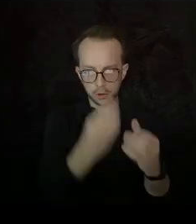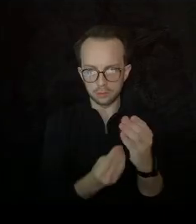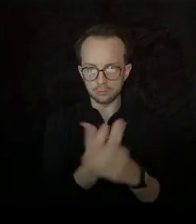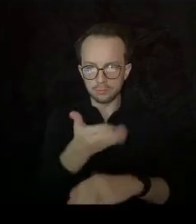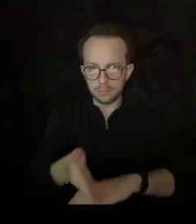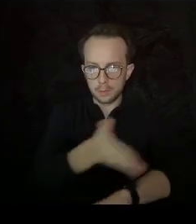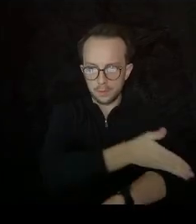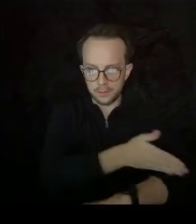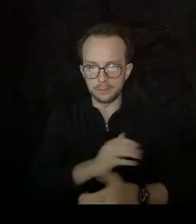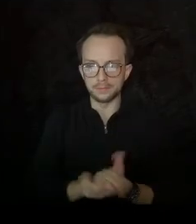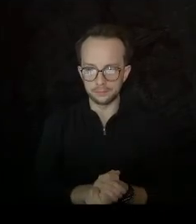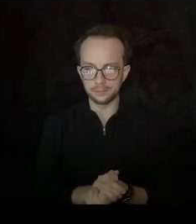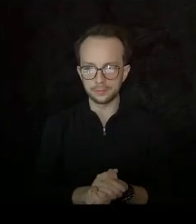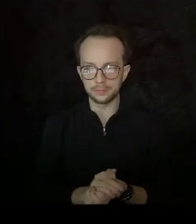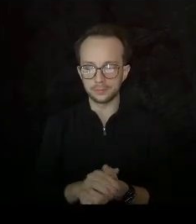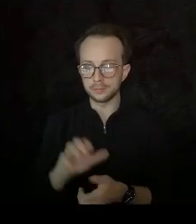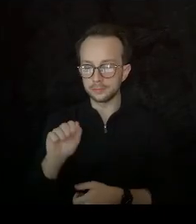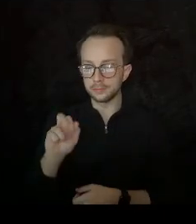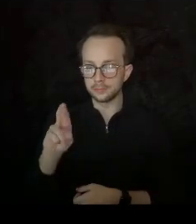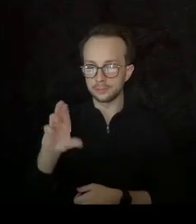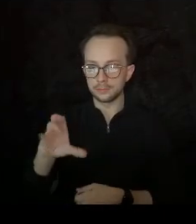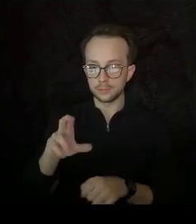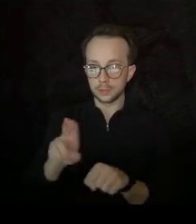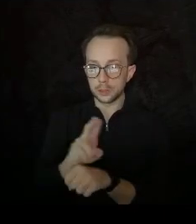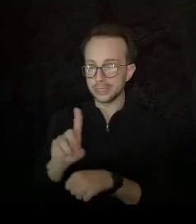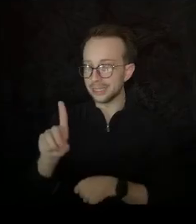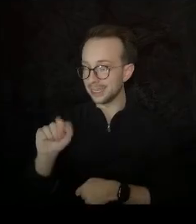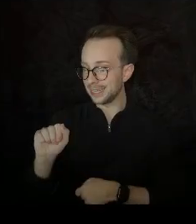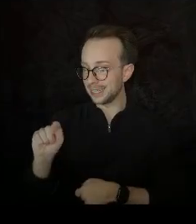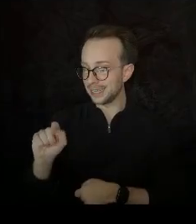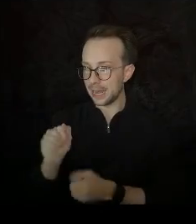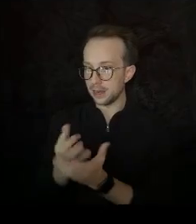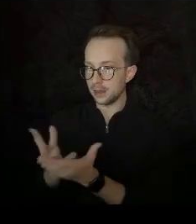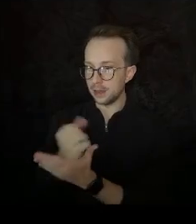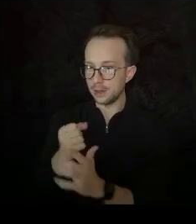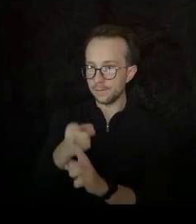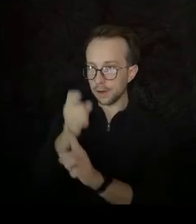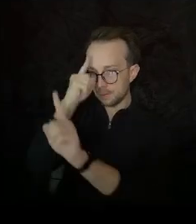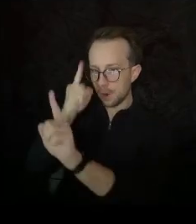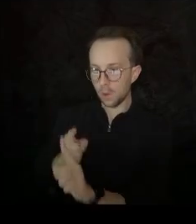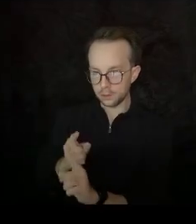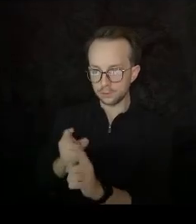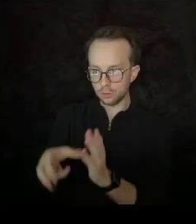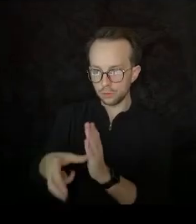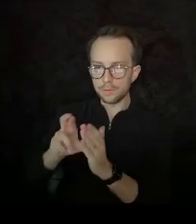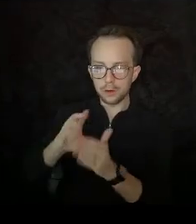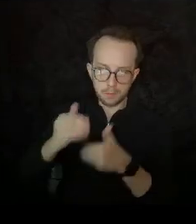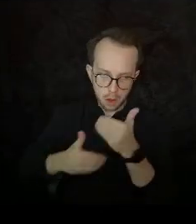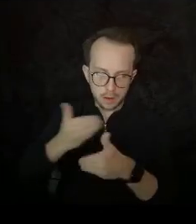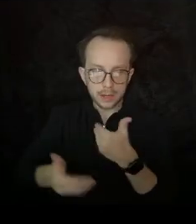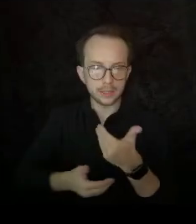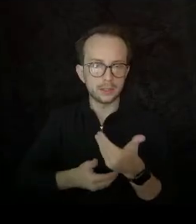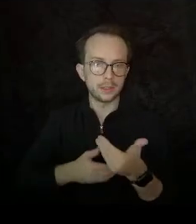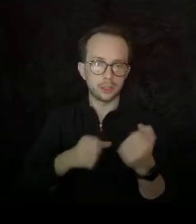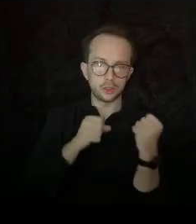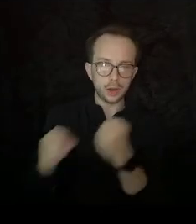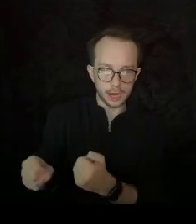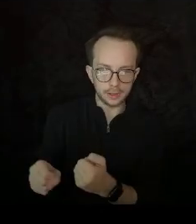The ARC uses data from these goals to review your child's progress, strengths, and ongoing